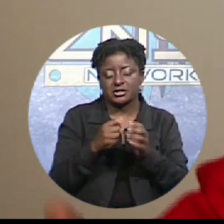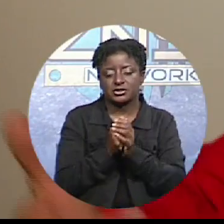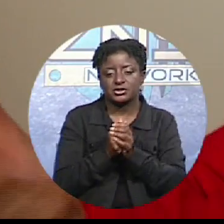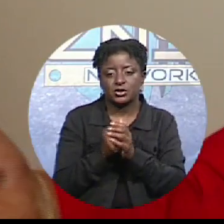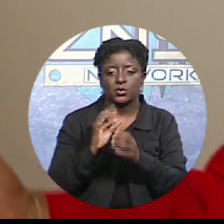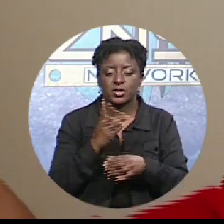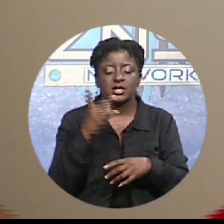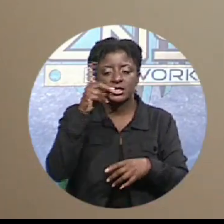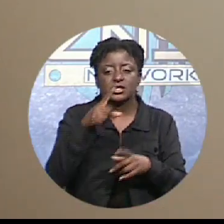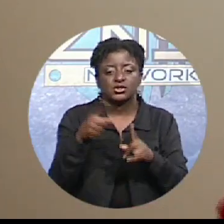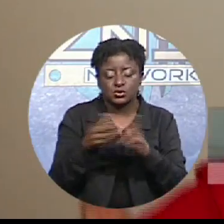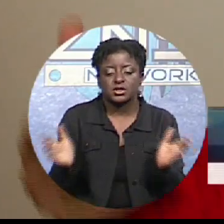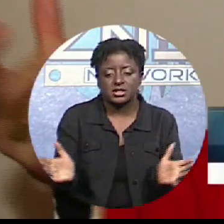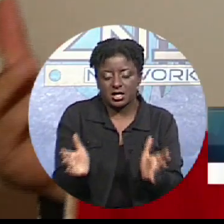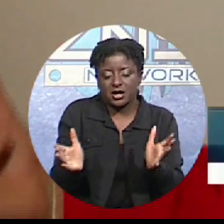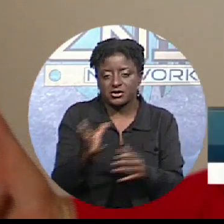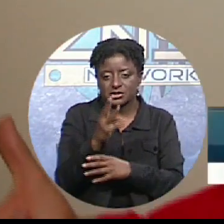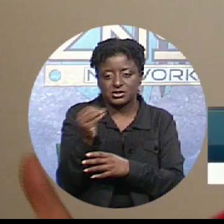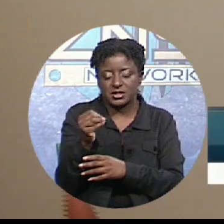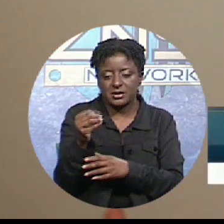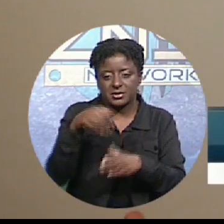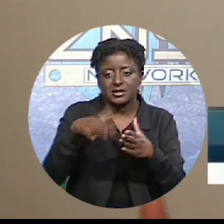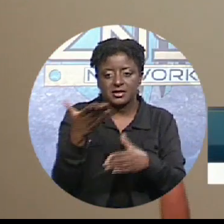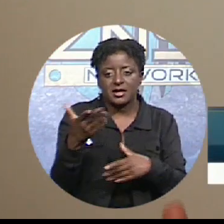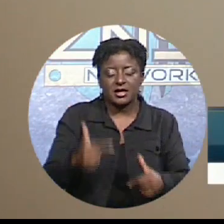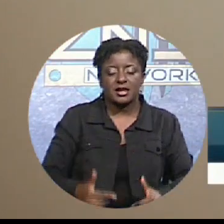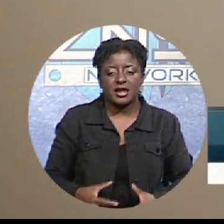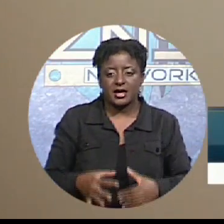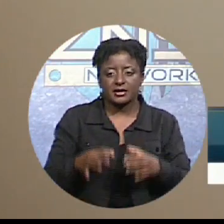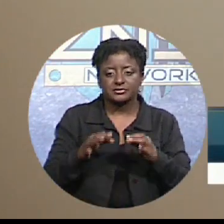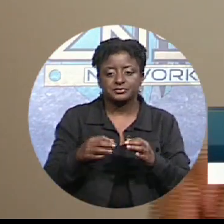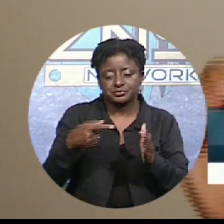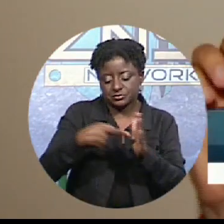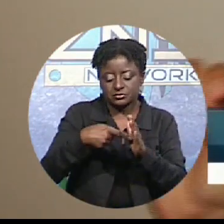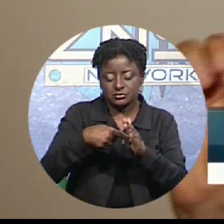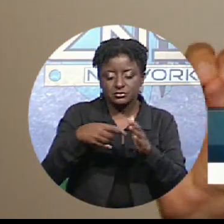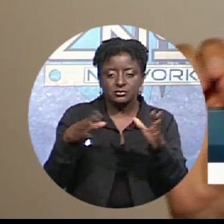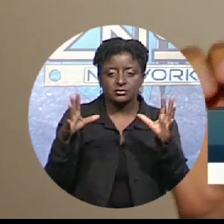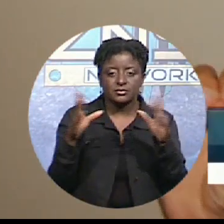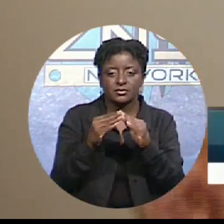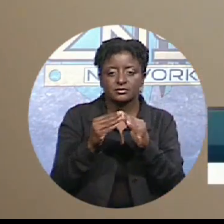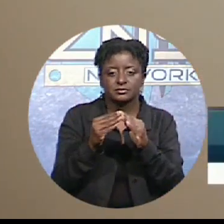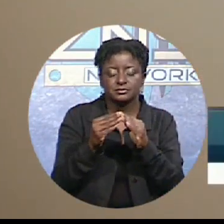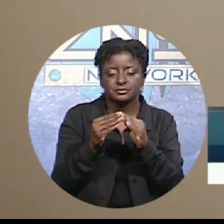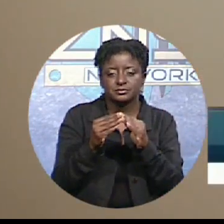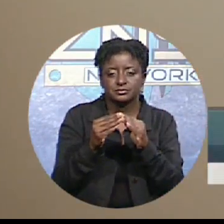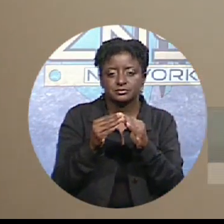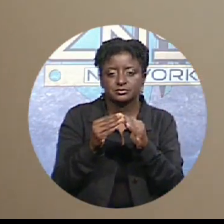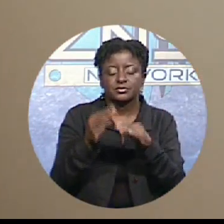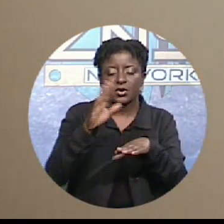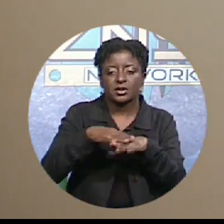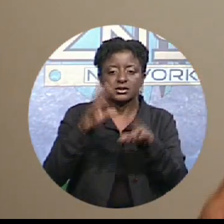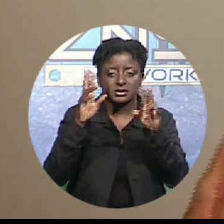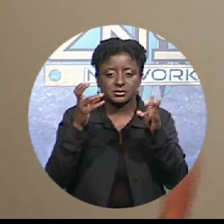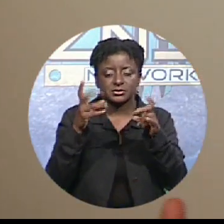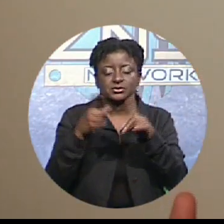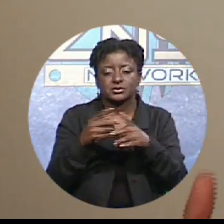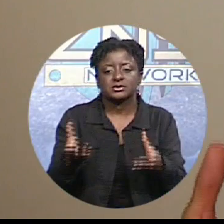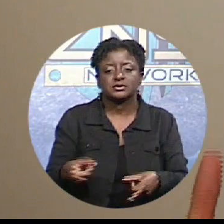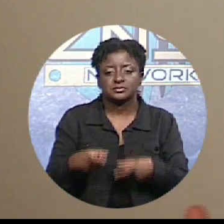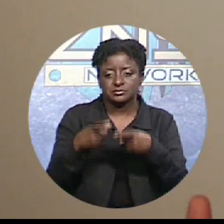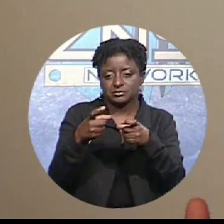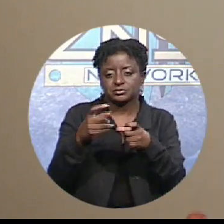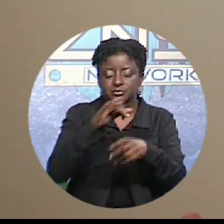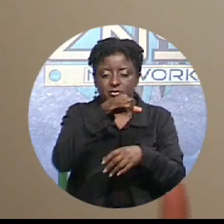to try again in their life, to try again in the faith. So this conference is on this particular subject, to give